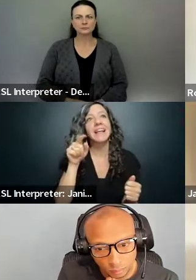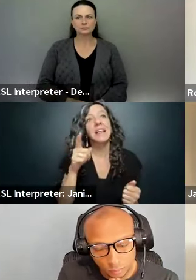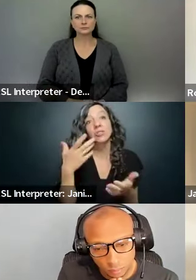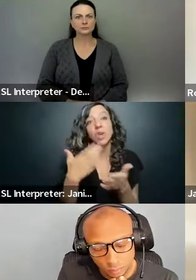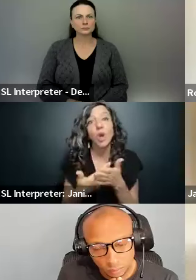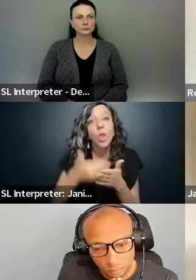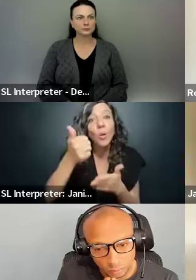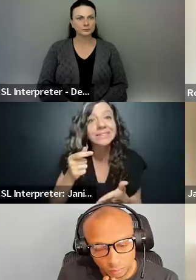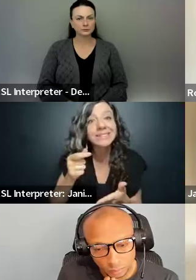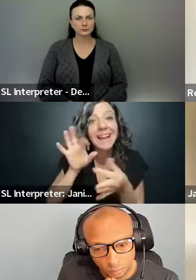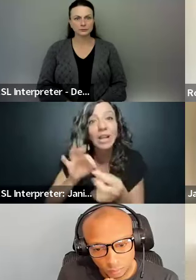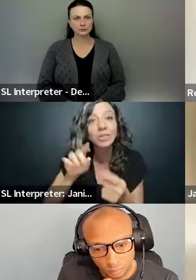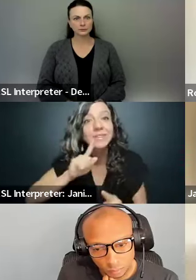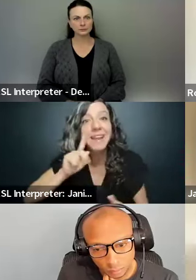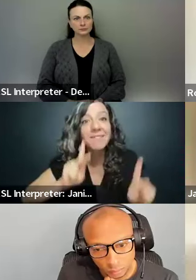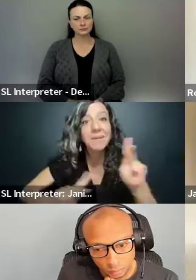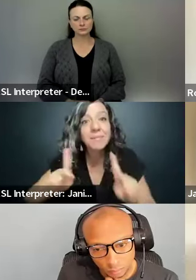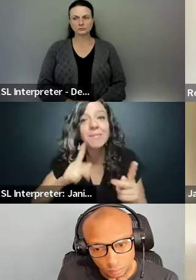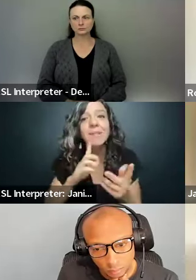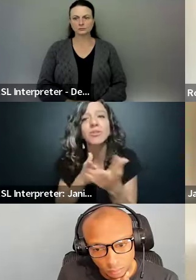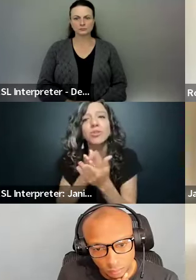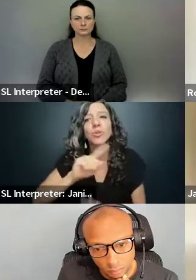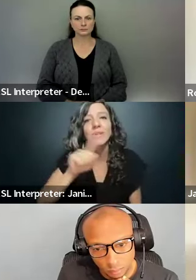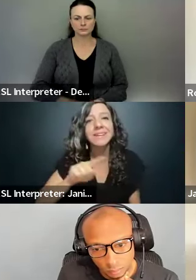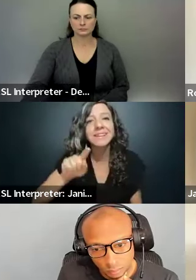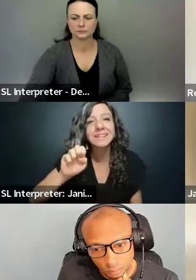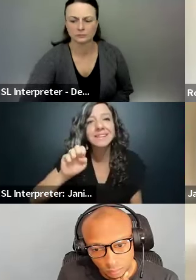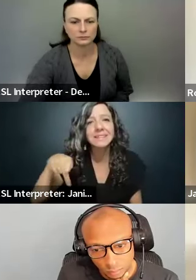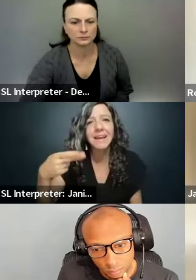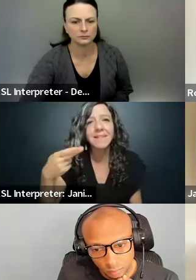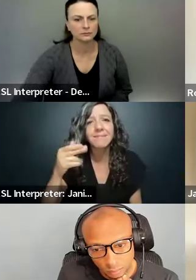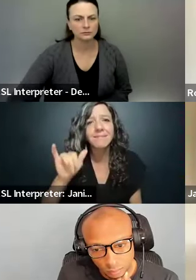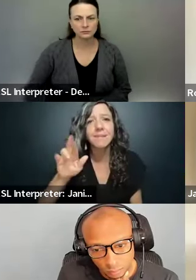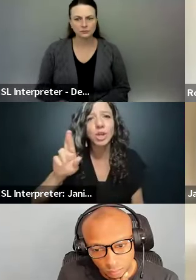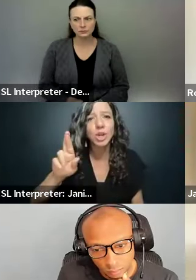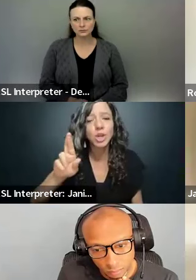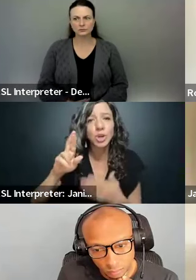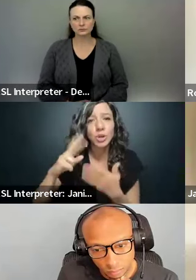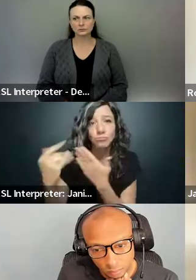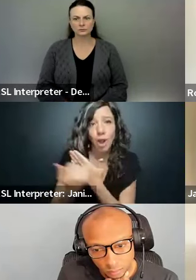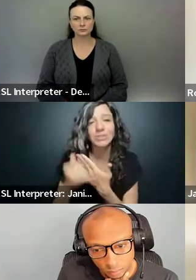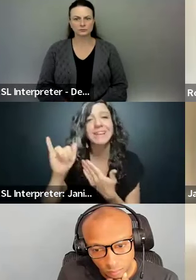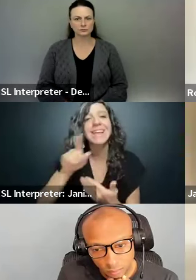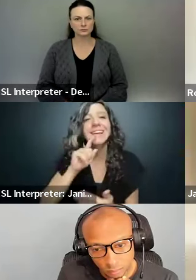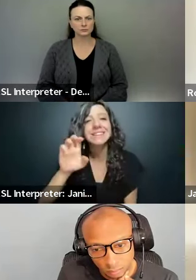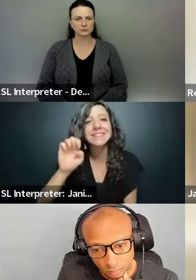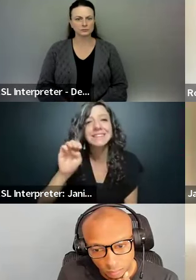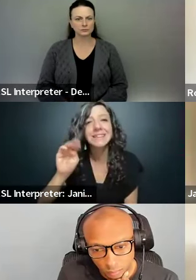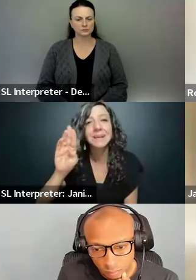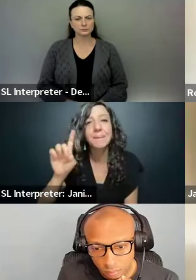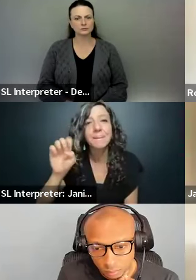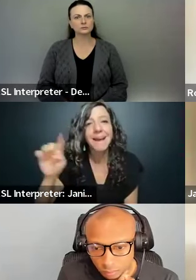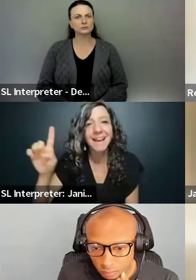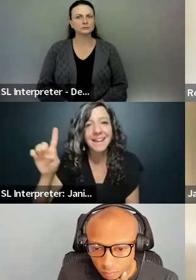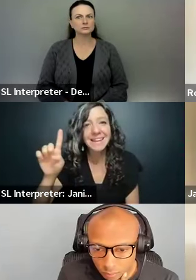probably through the Zephyr project, which is embedded systems, Linux Zephyr